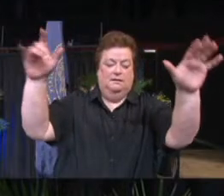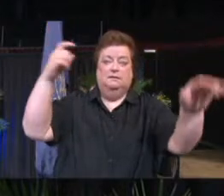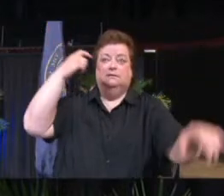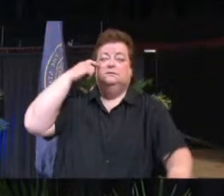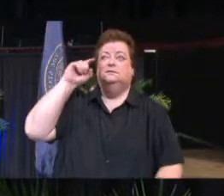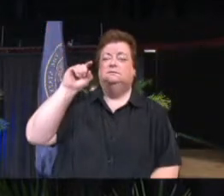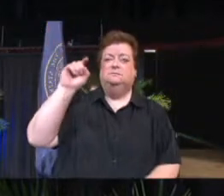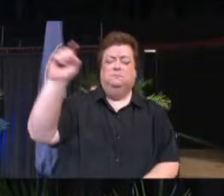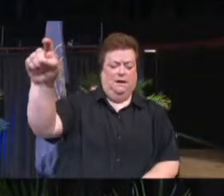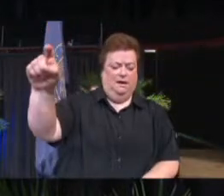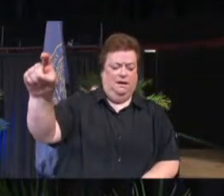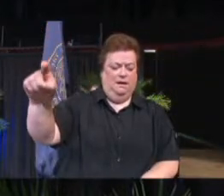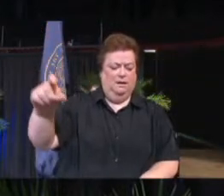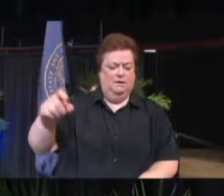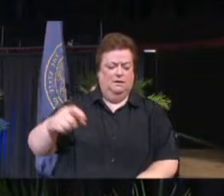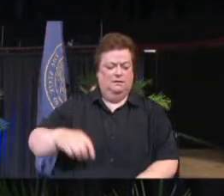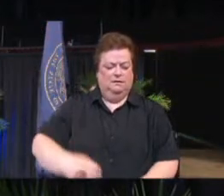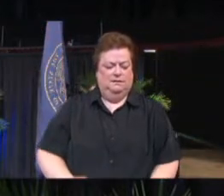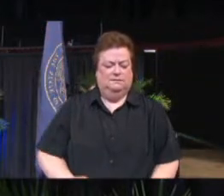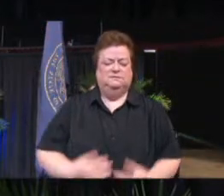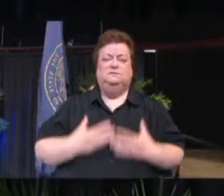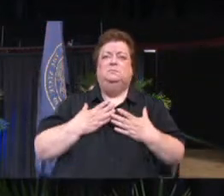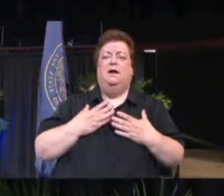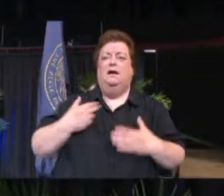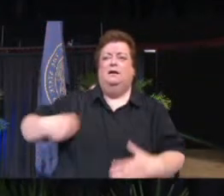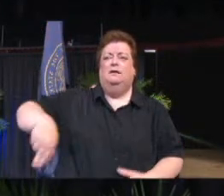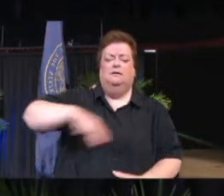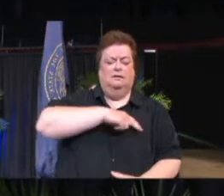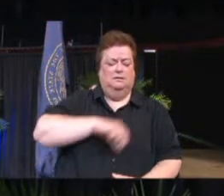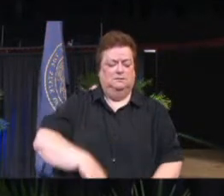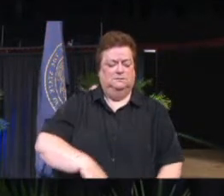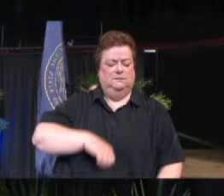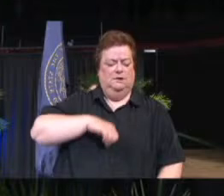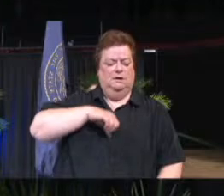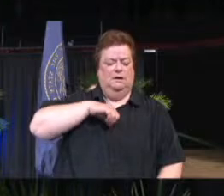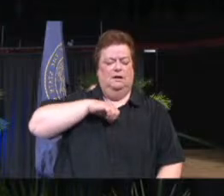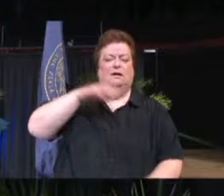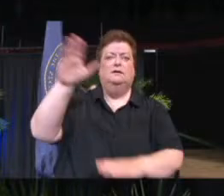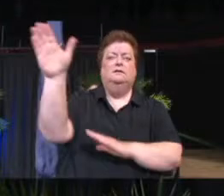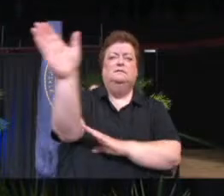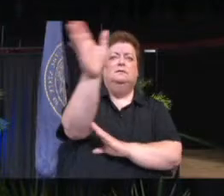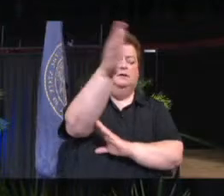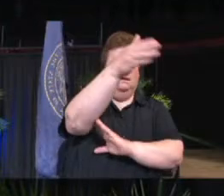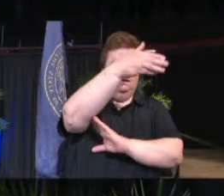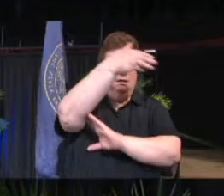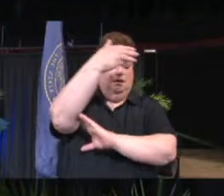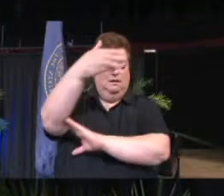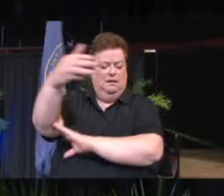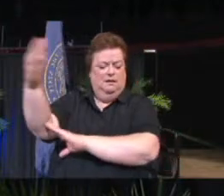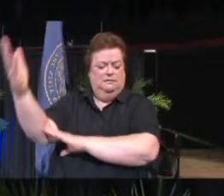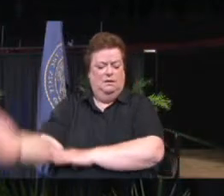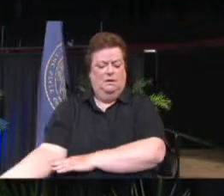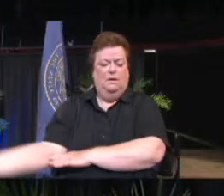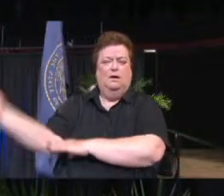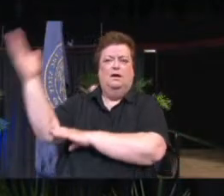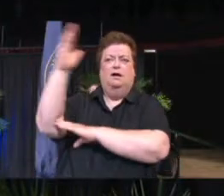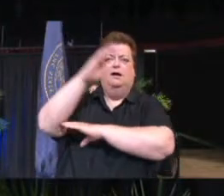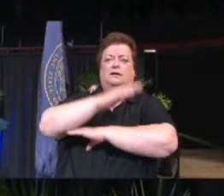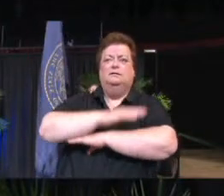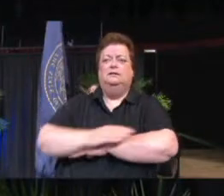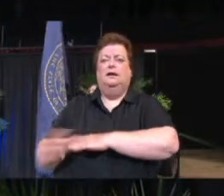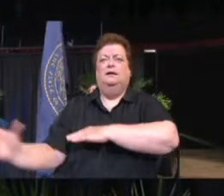light what so proudly we hailed at the twilight's